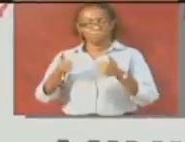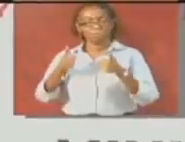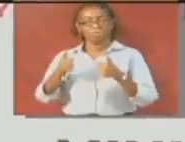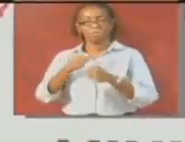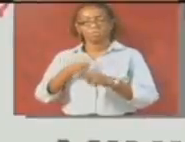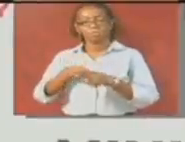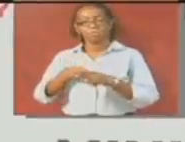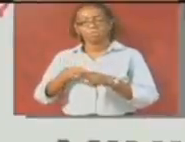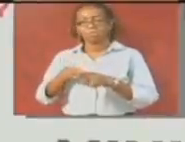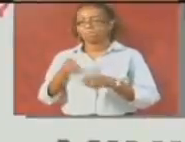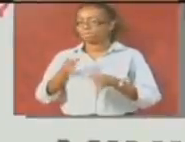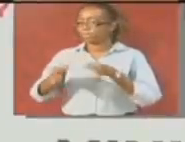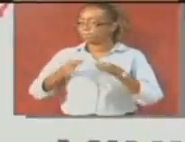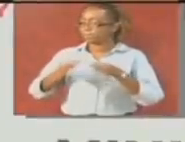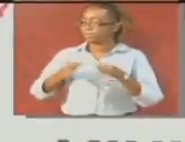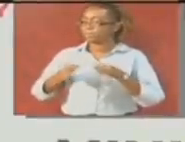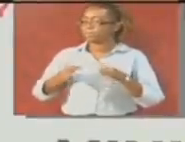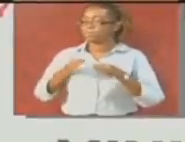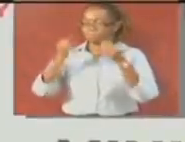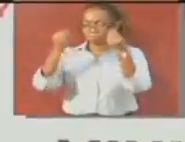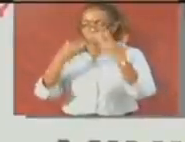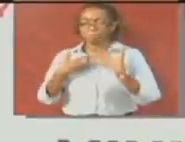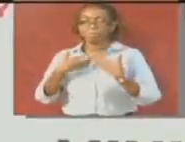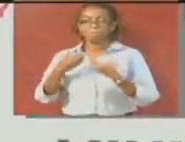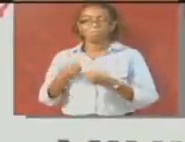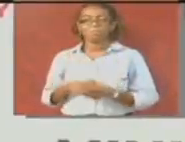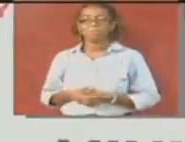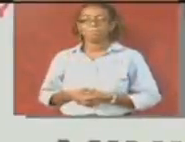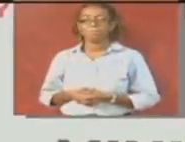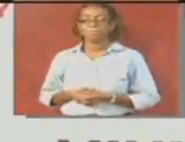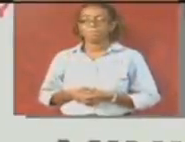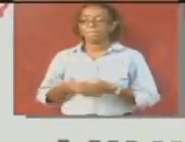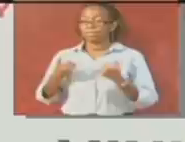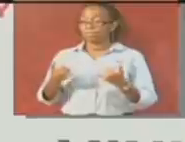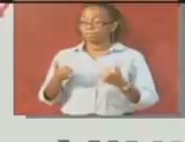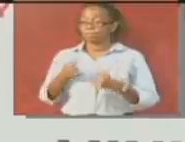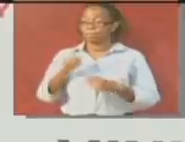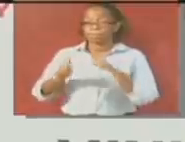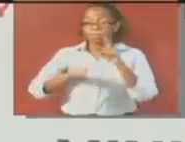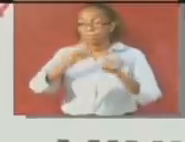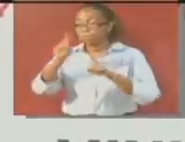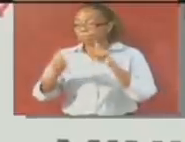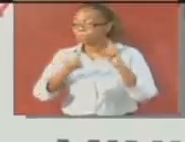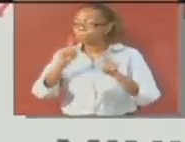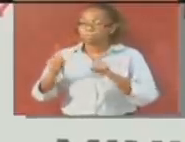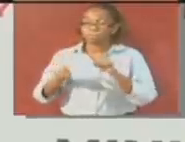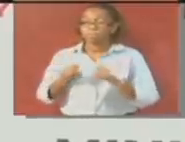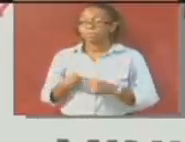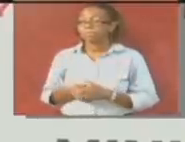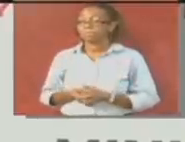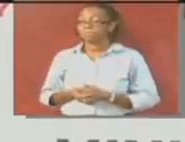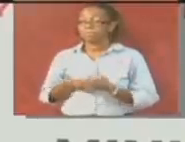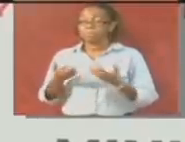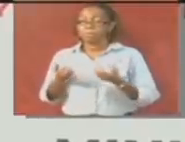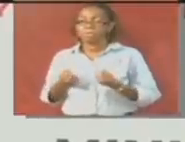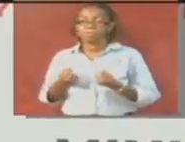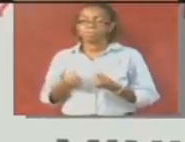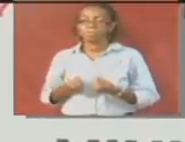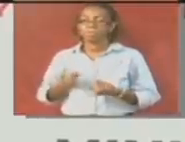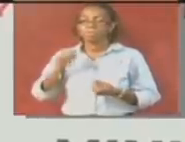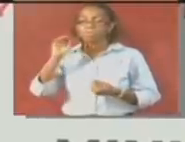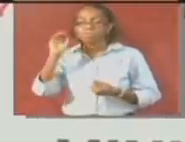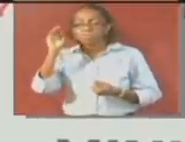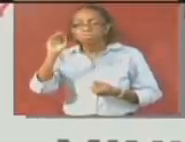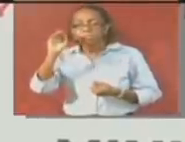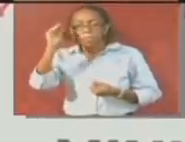relevant information and advice. As we move into our question and answer segment, a reminder to our media representatives